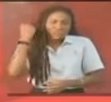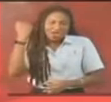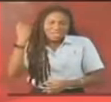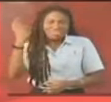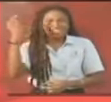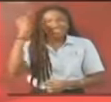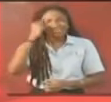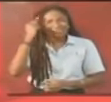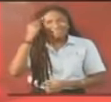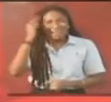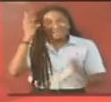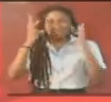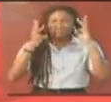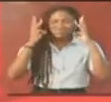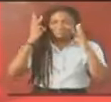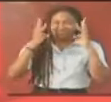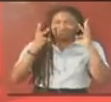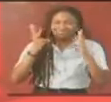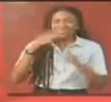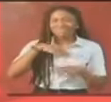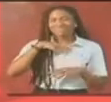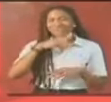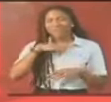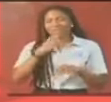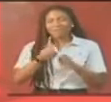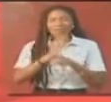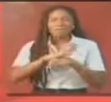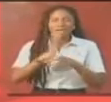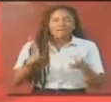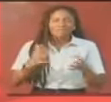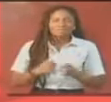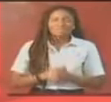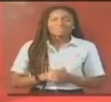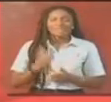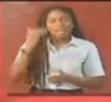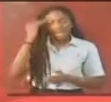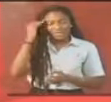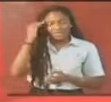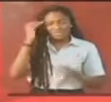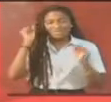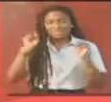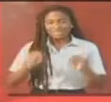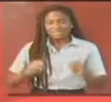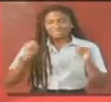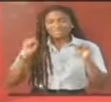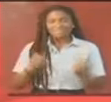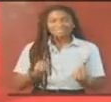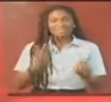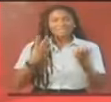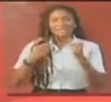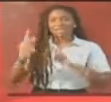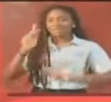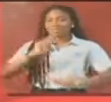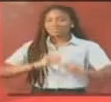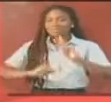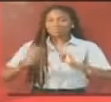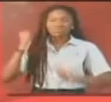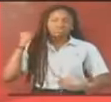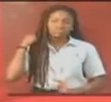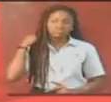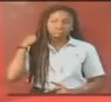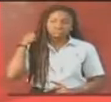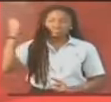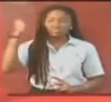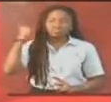this ongoing pandemic. So there is no doubt that this pandemic is taking a toll on many aspects of our lives. And